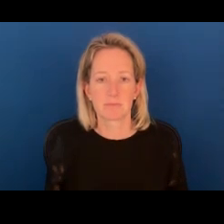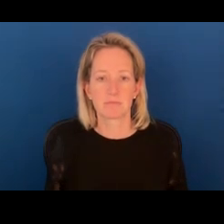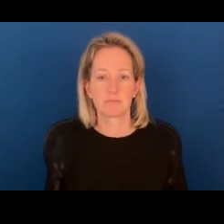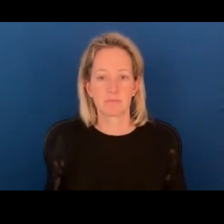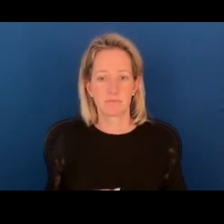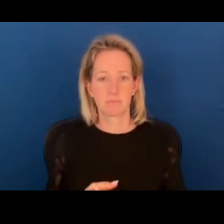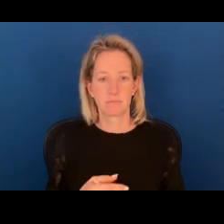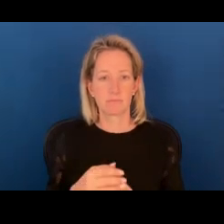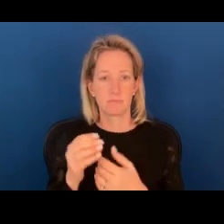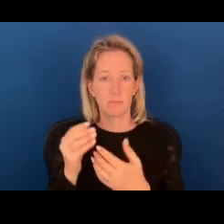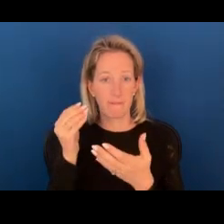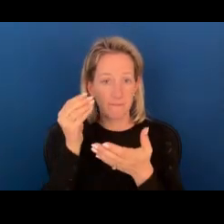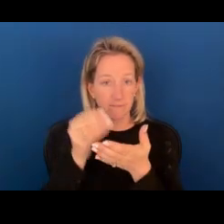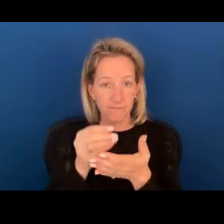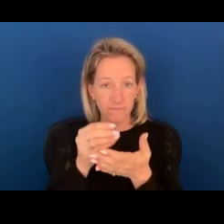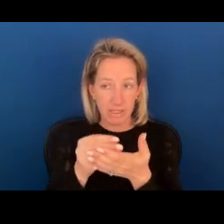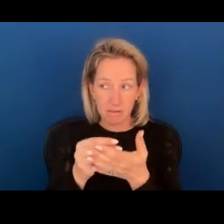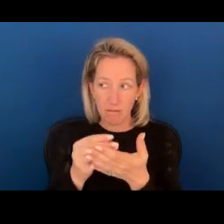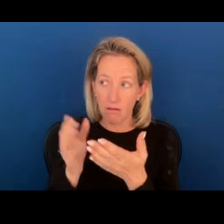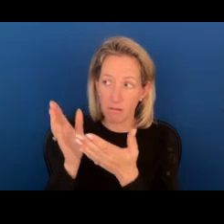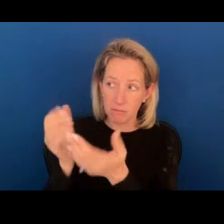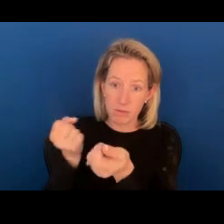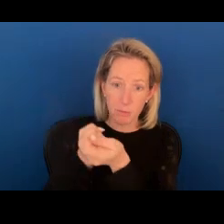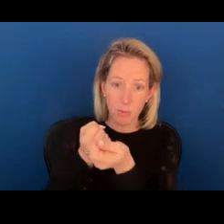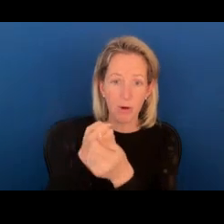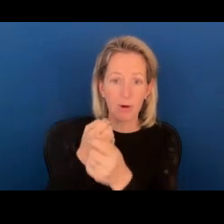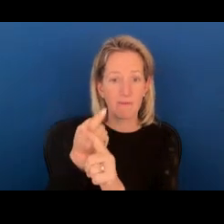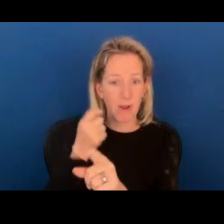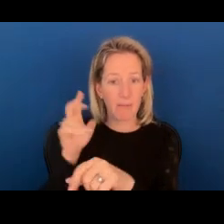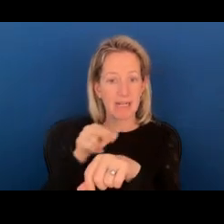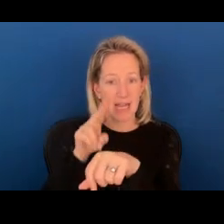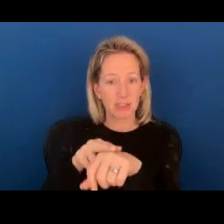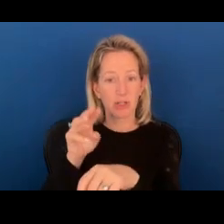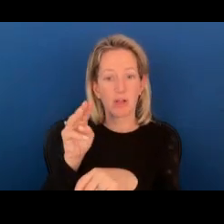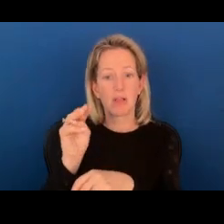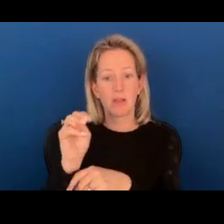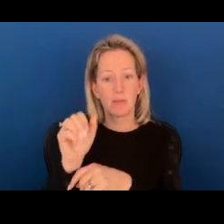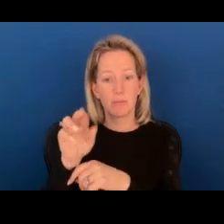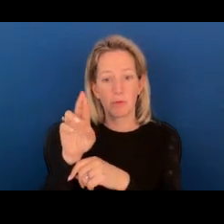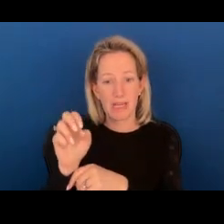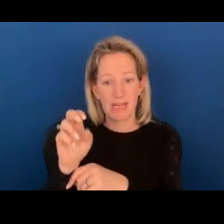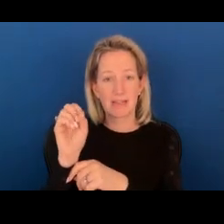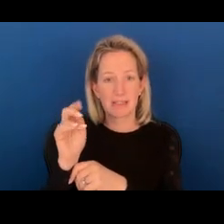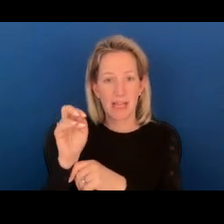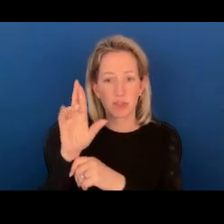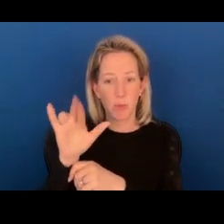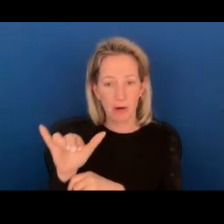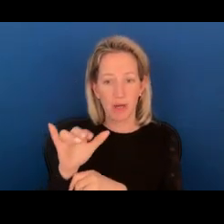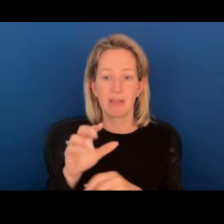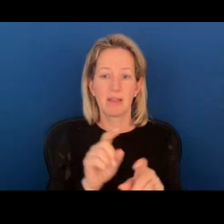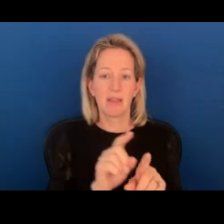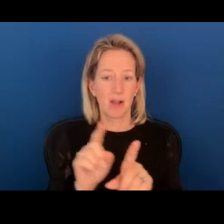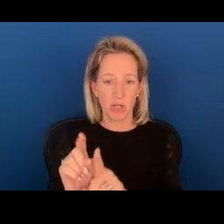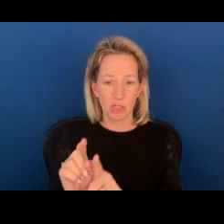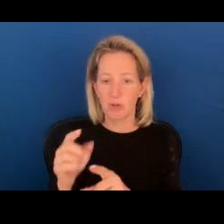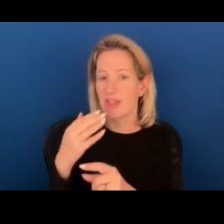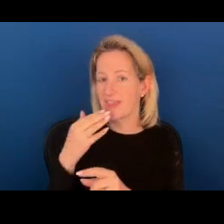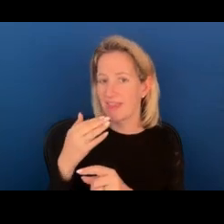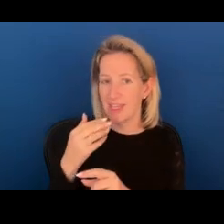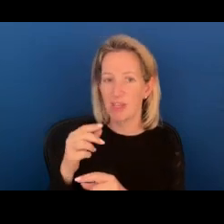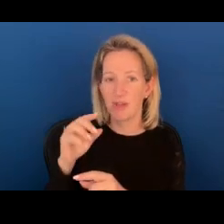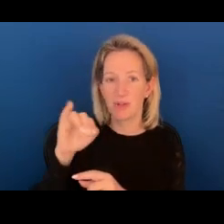National Marine Sanctuary Foundation, and I want to thank Aaron J. Zach for doing such an excellent job handling me.